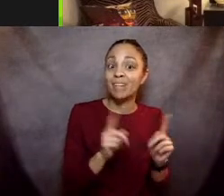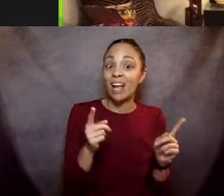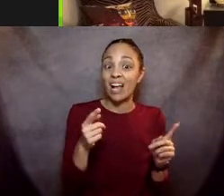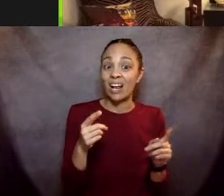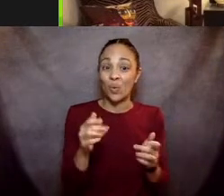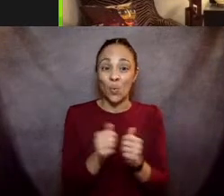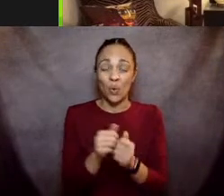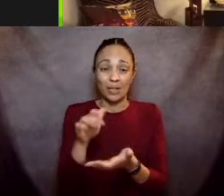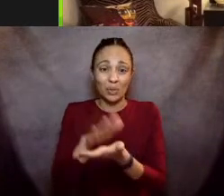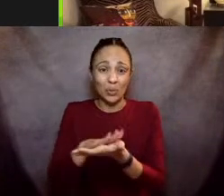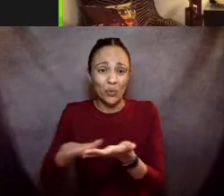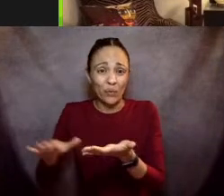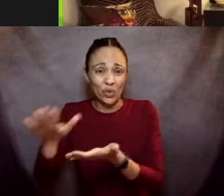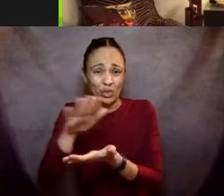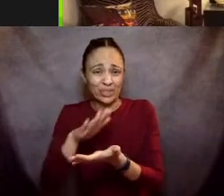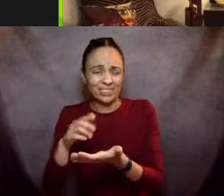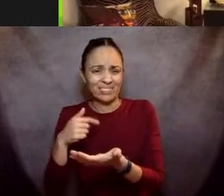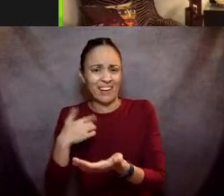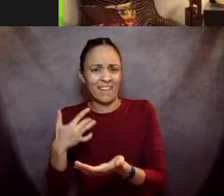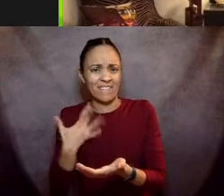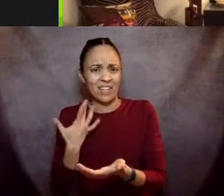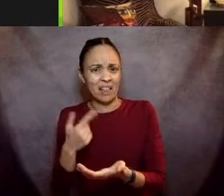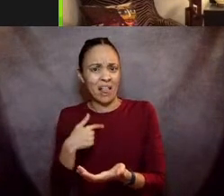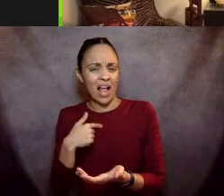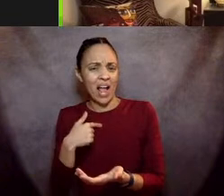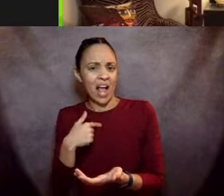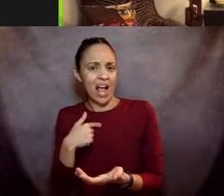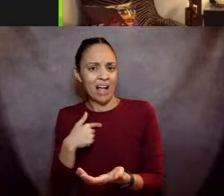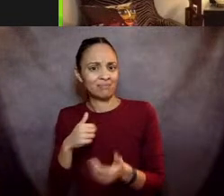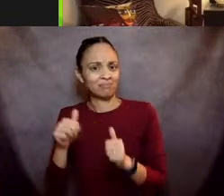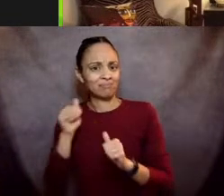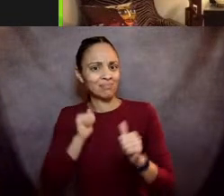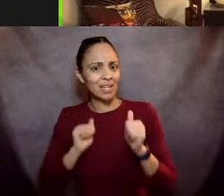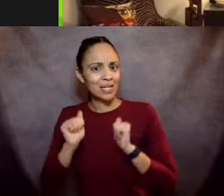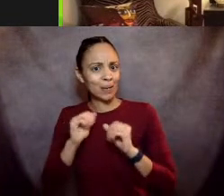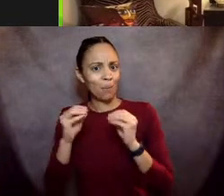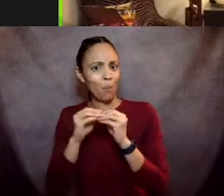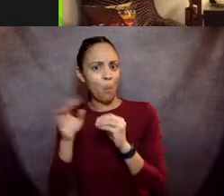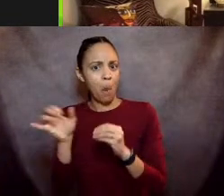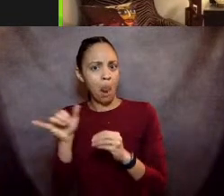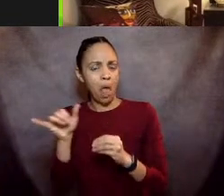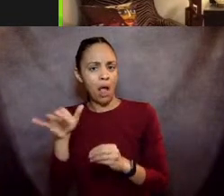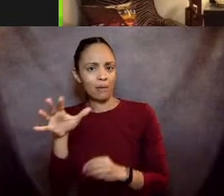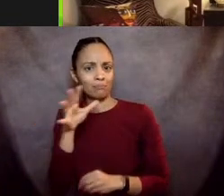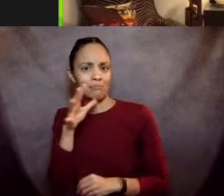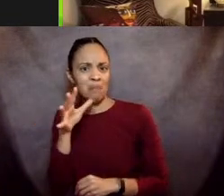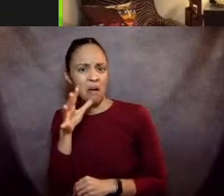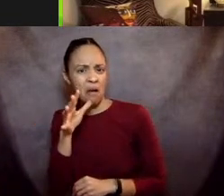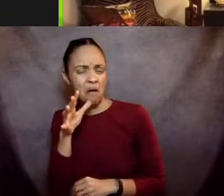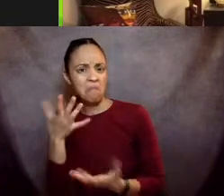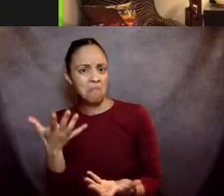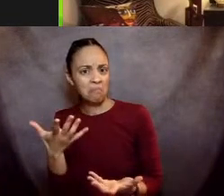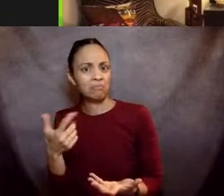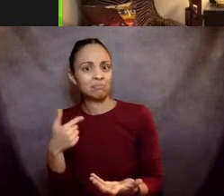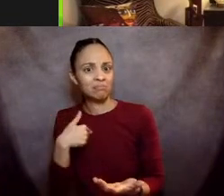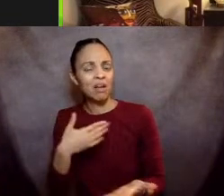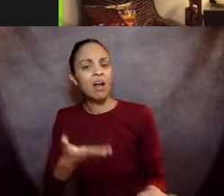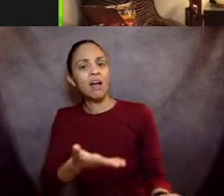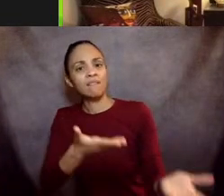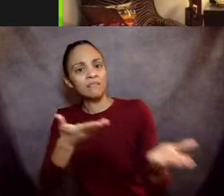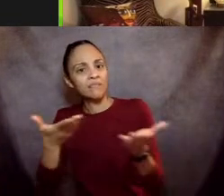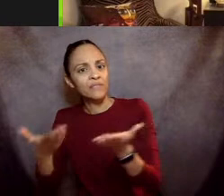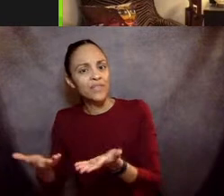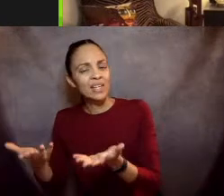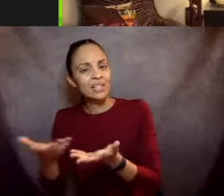anything. Yeah. Bringing them into the space, doing a temperature check into how they're